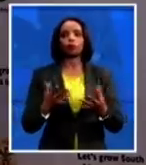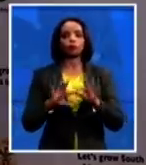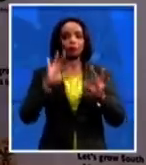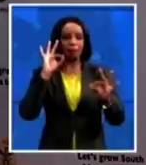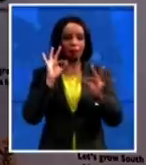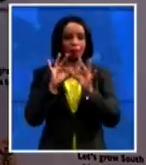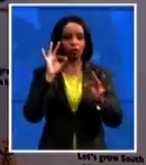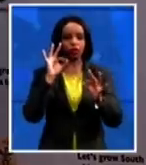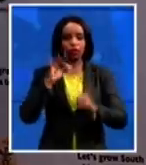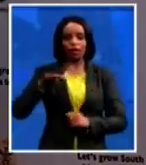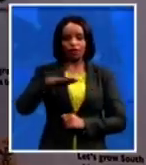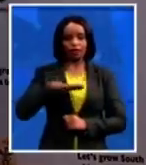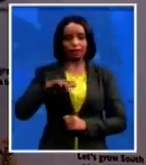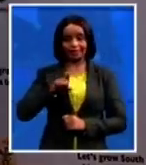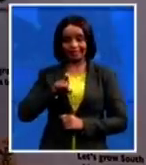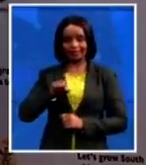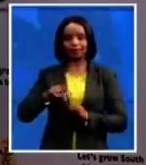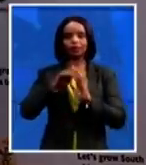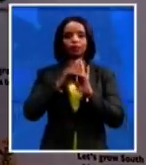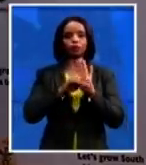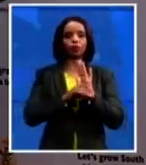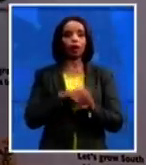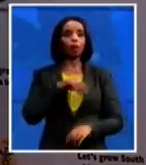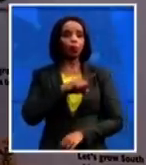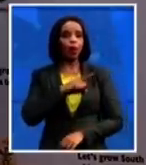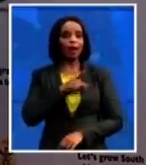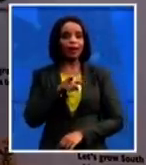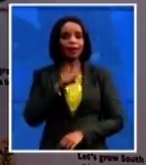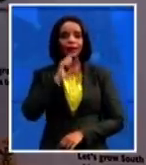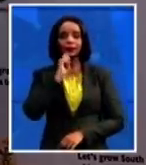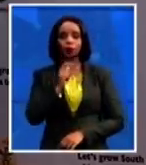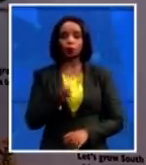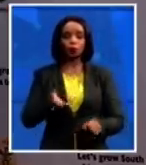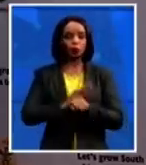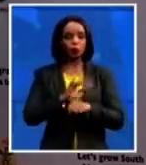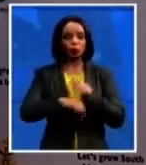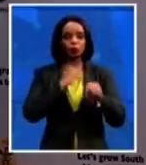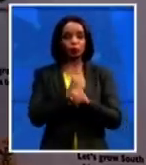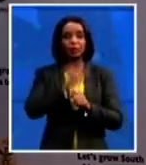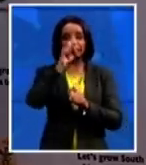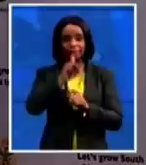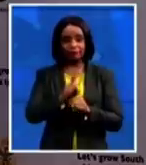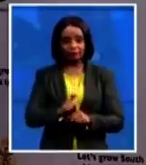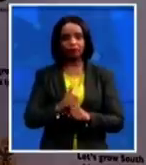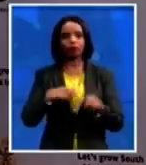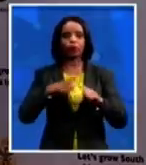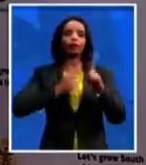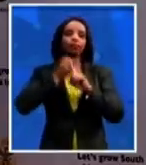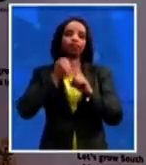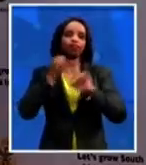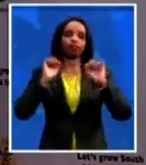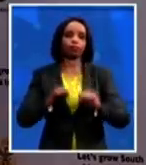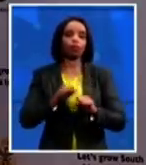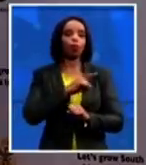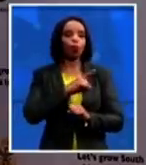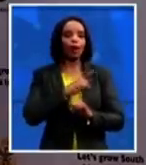year event, it remains a disturbing reality that more still needs to be done to eradicate gender-based